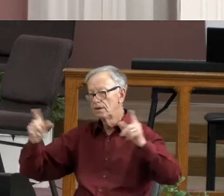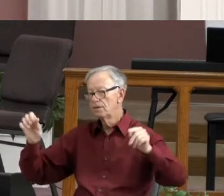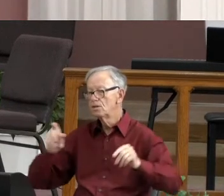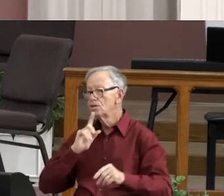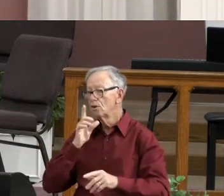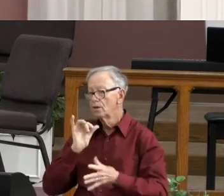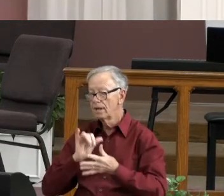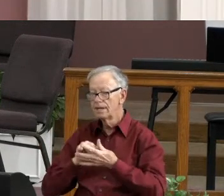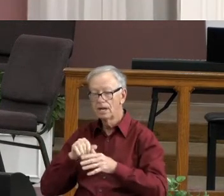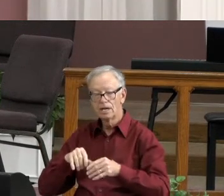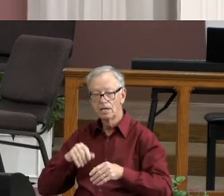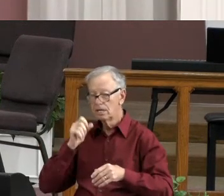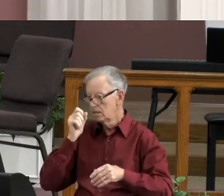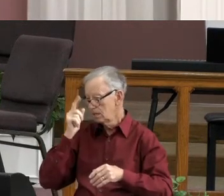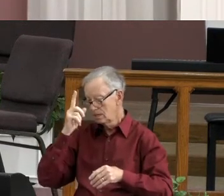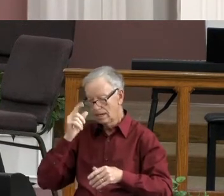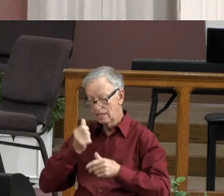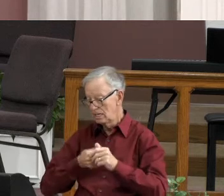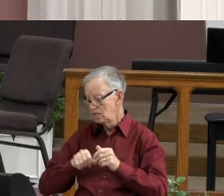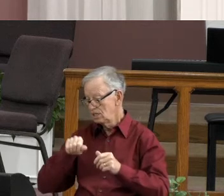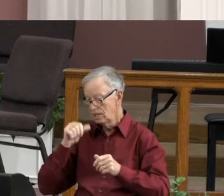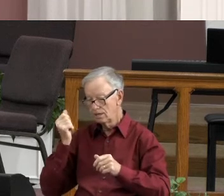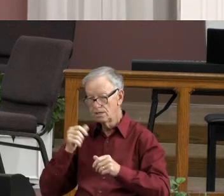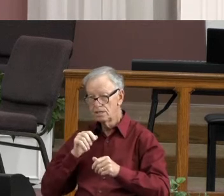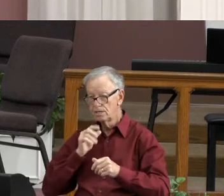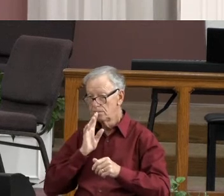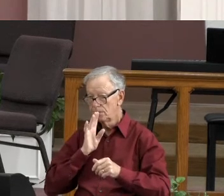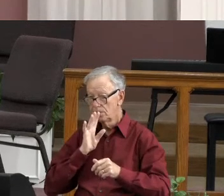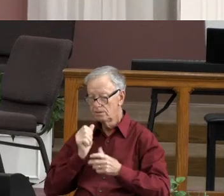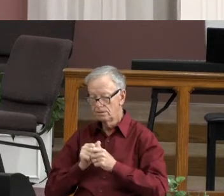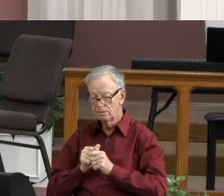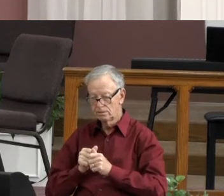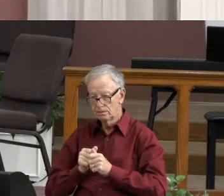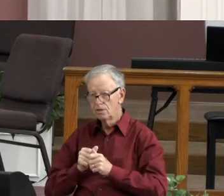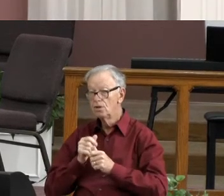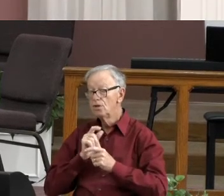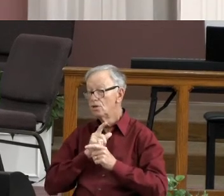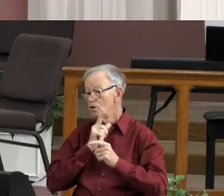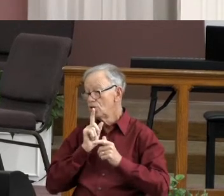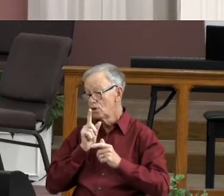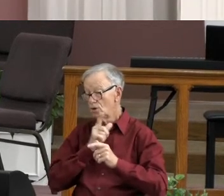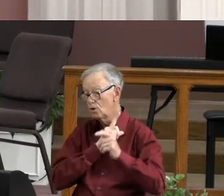they will not understand one another's speech." So the Lord